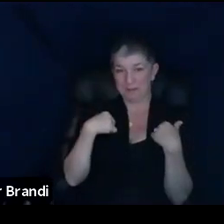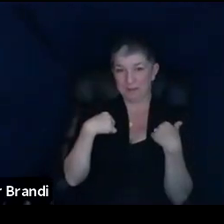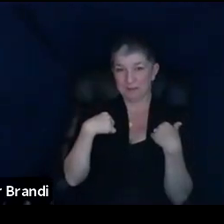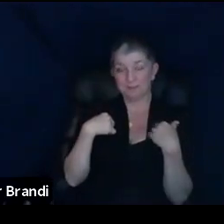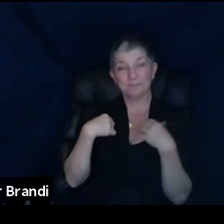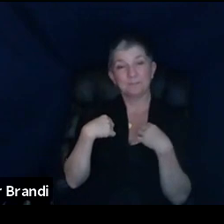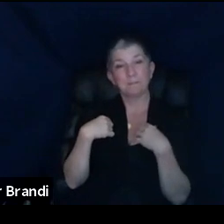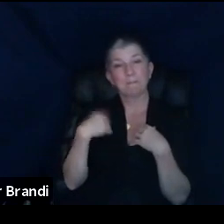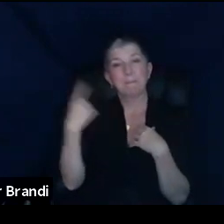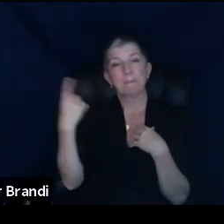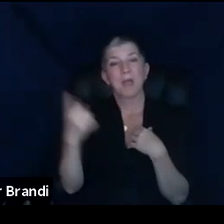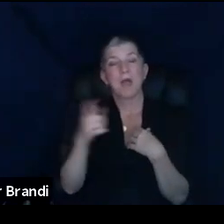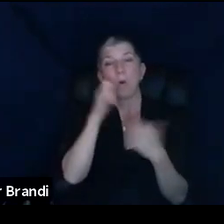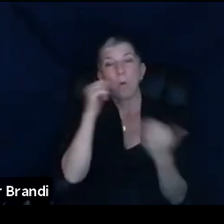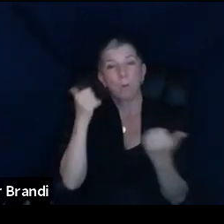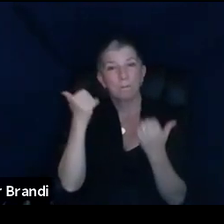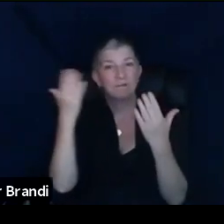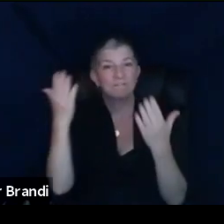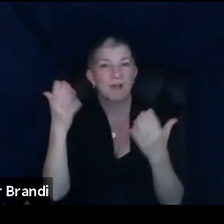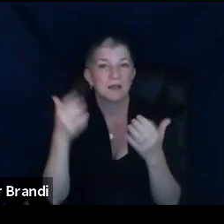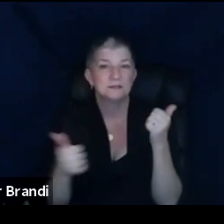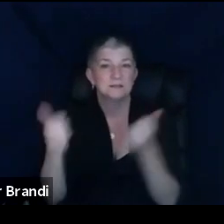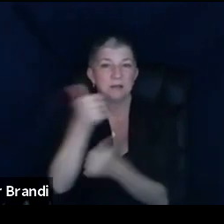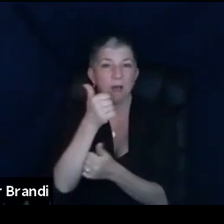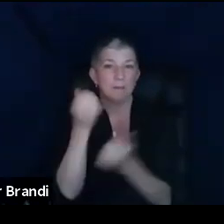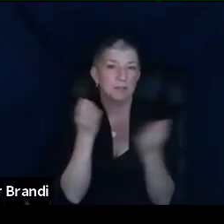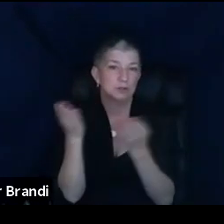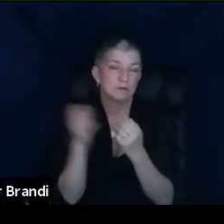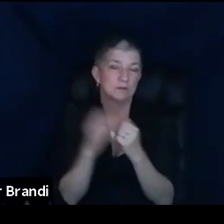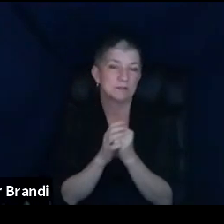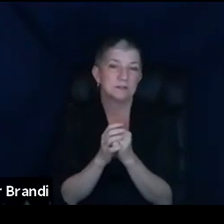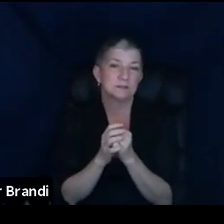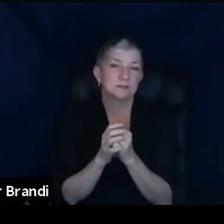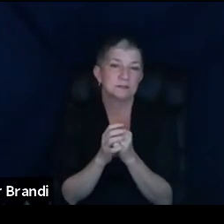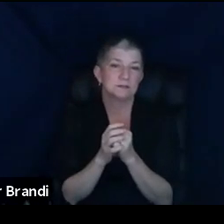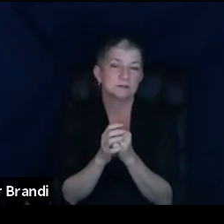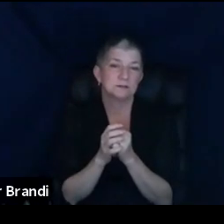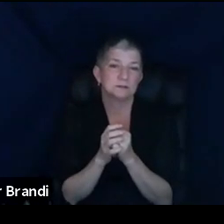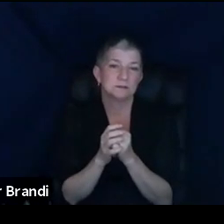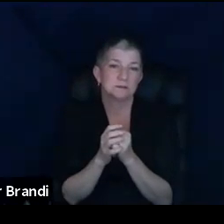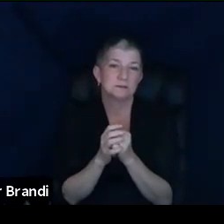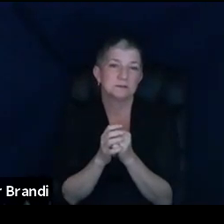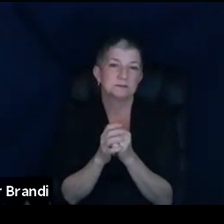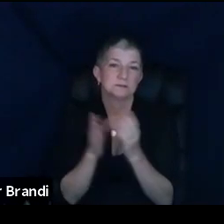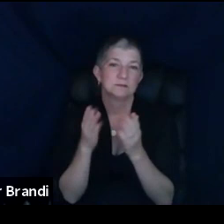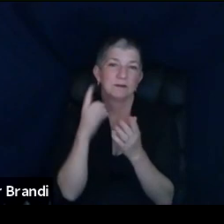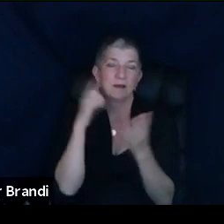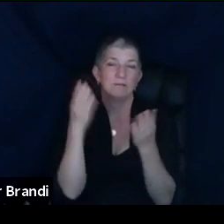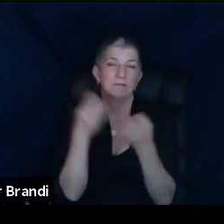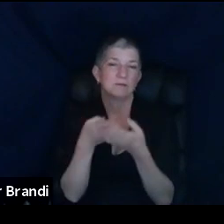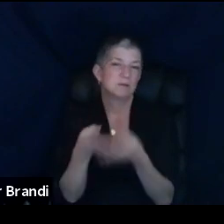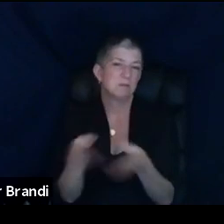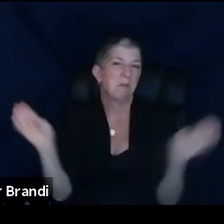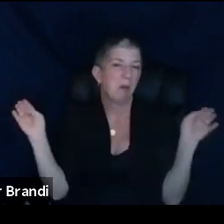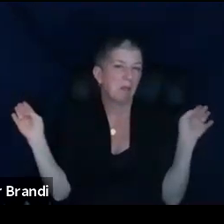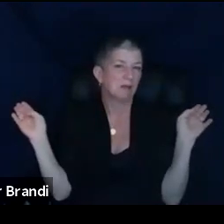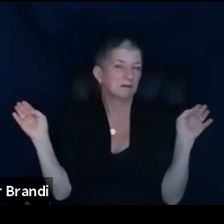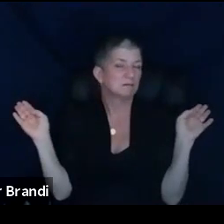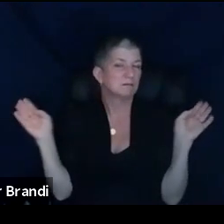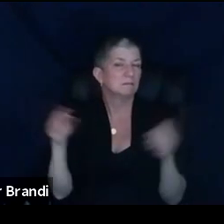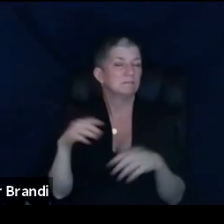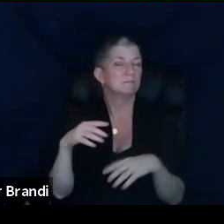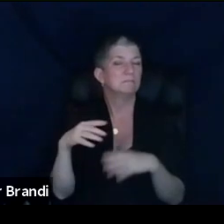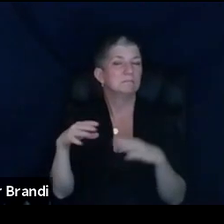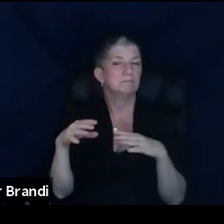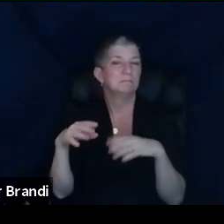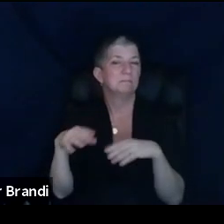is someone who provides topping services on a general public basis. So at